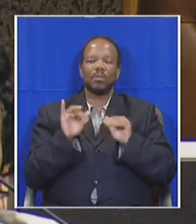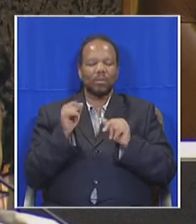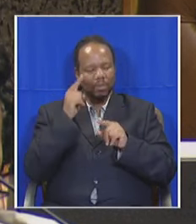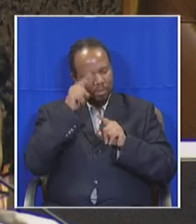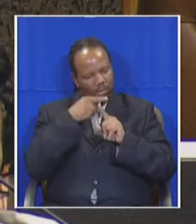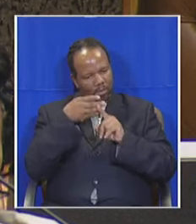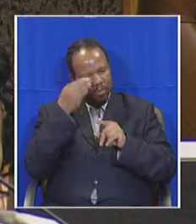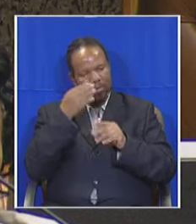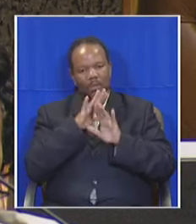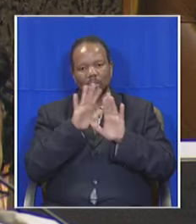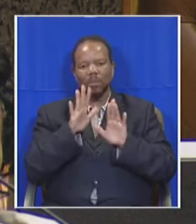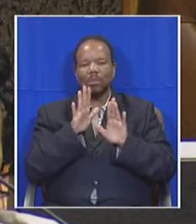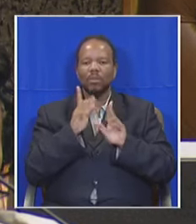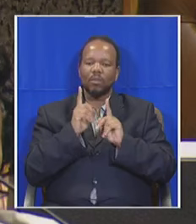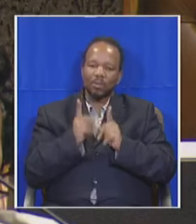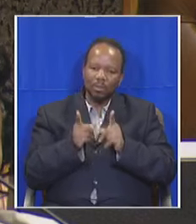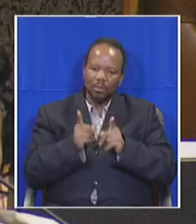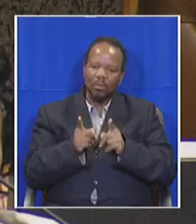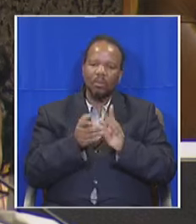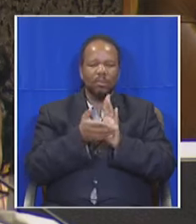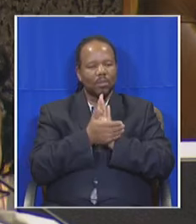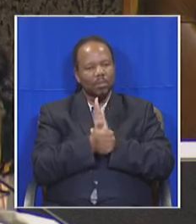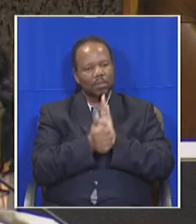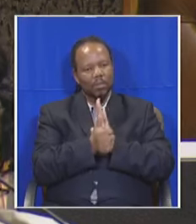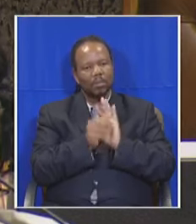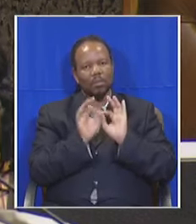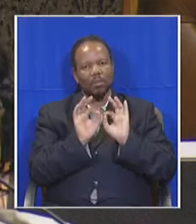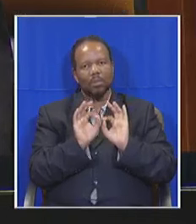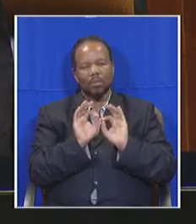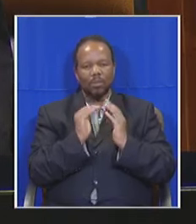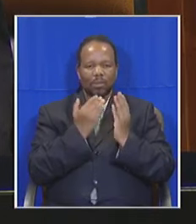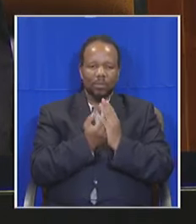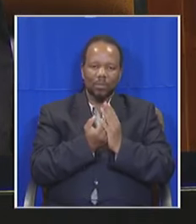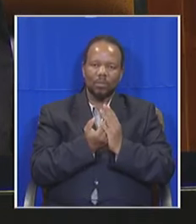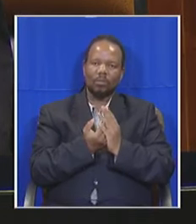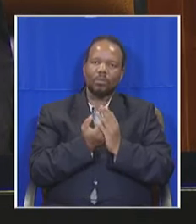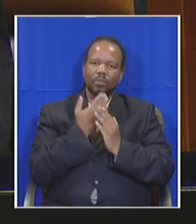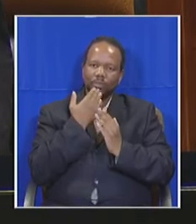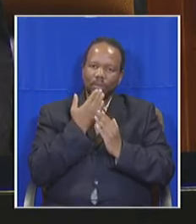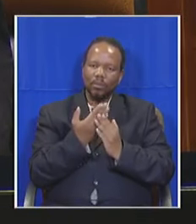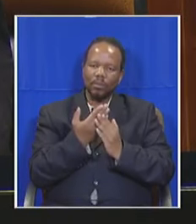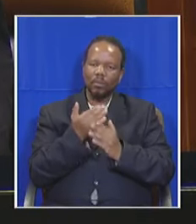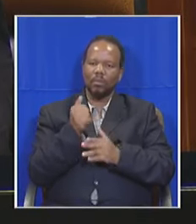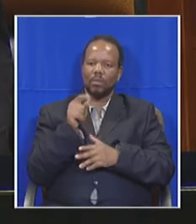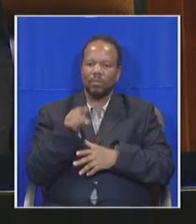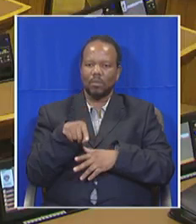specific discipline and skill sets. I so move. Stogoze, APC,